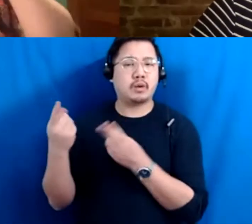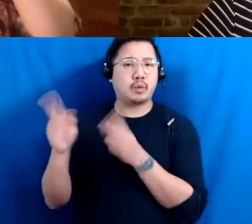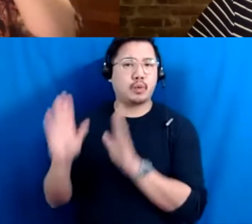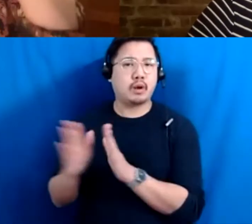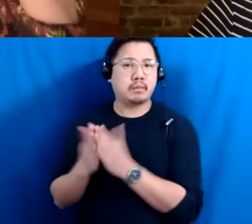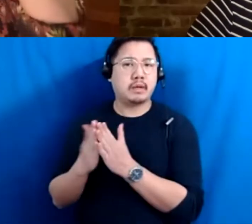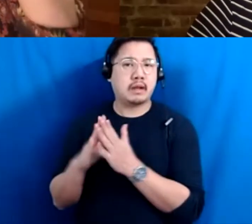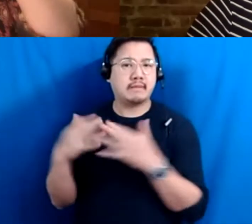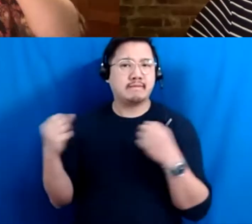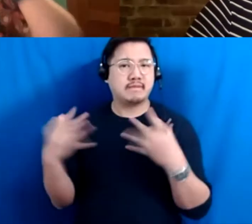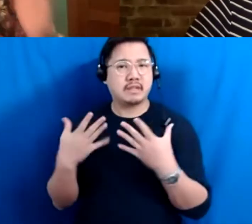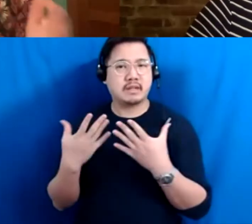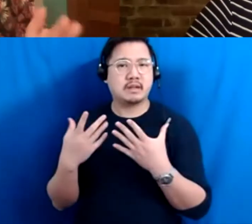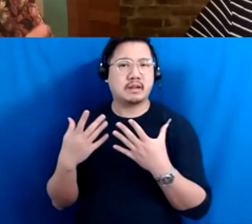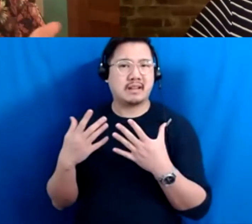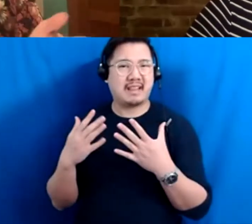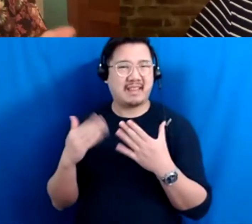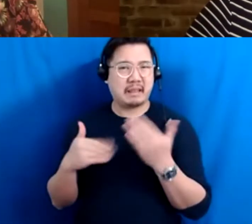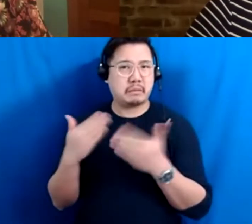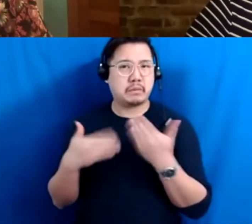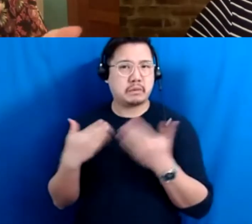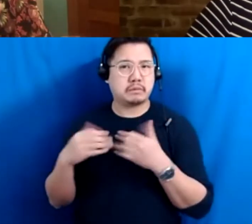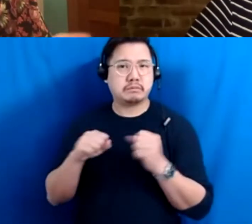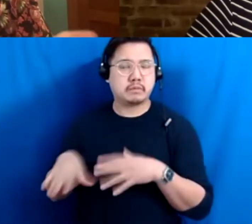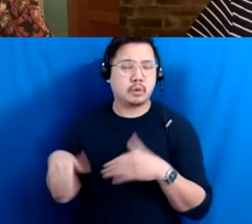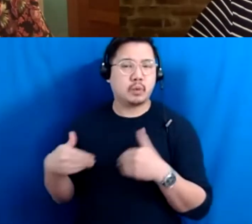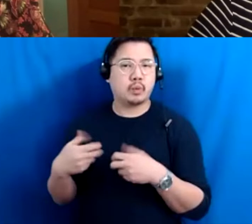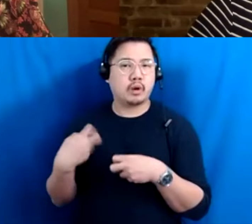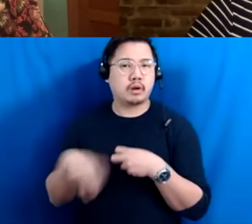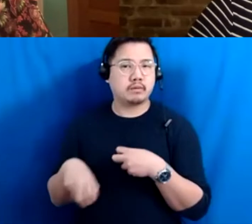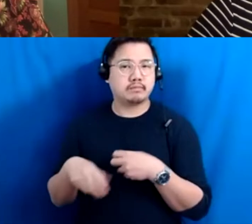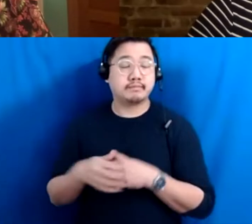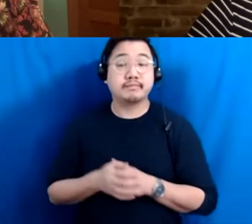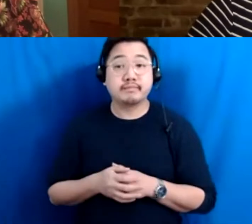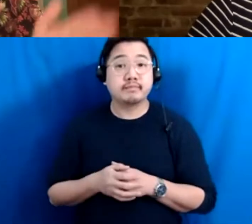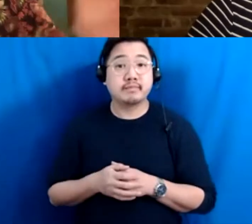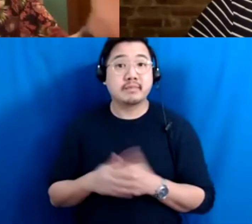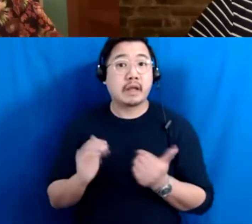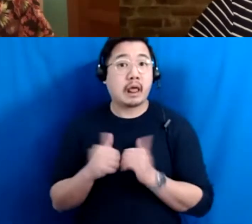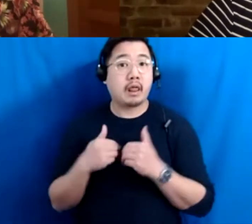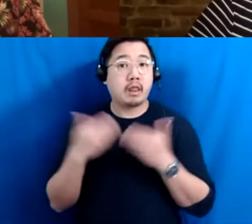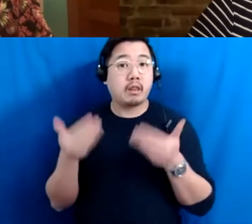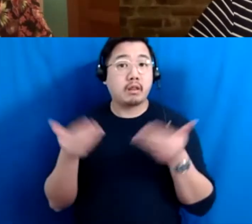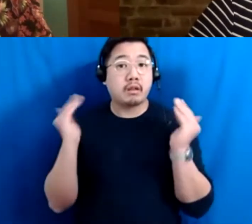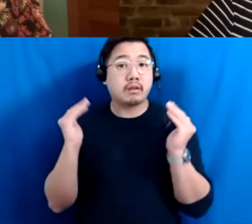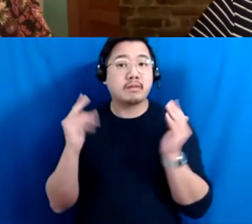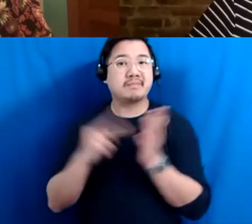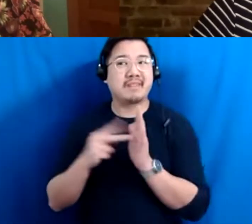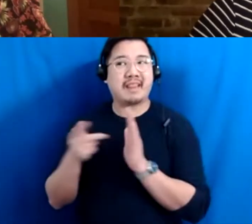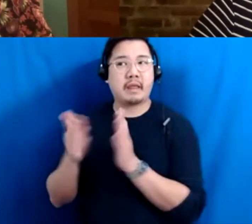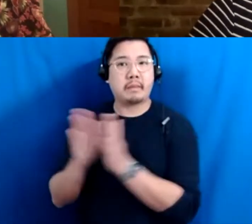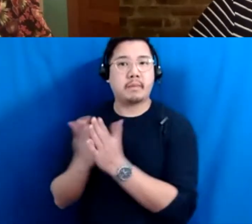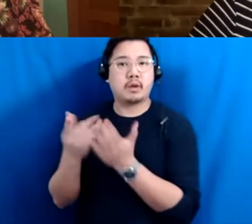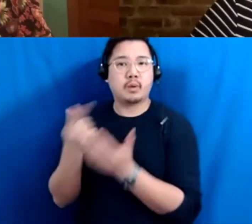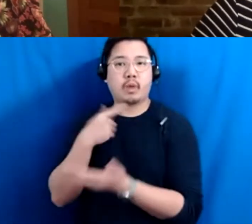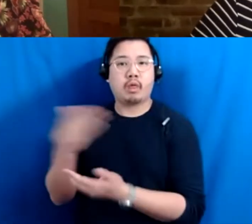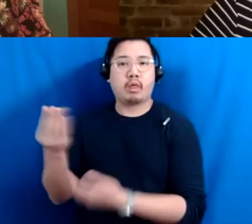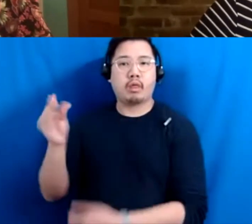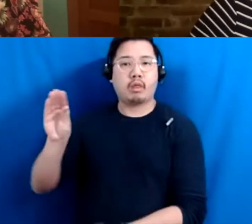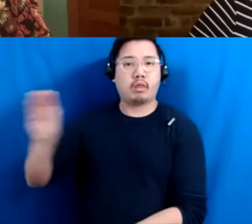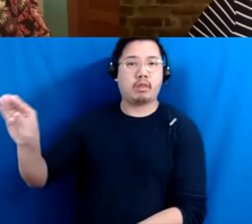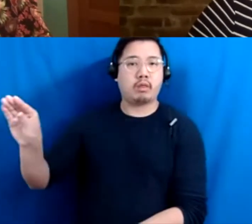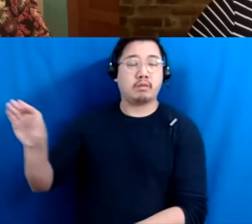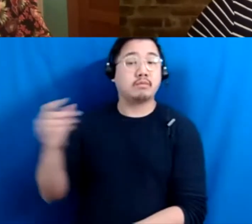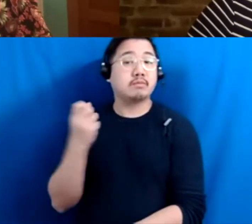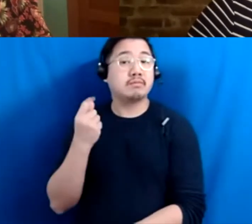like The Brothers Karamazov. And what eventually got me over it was putting the book away. Hmm. I just didn't read The